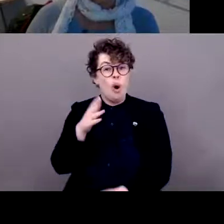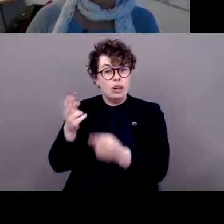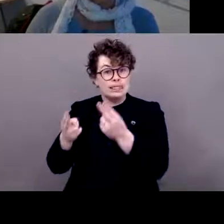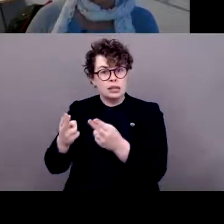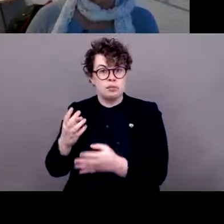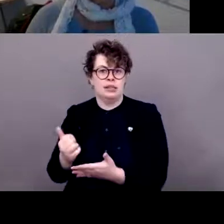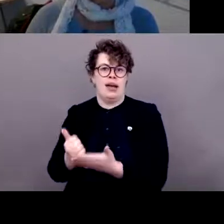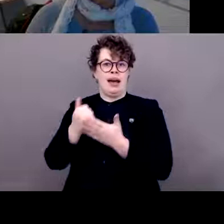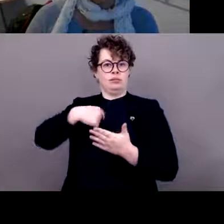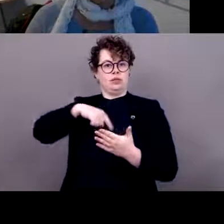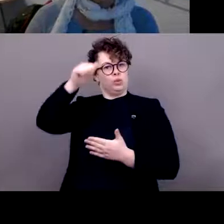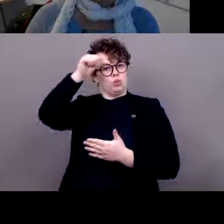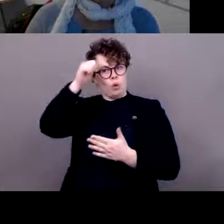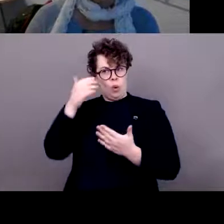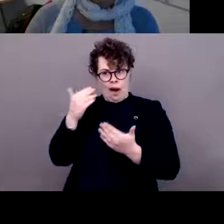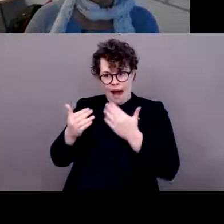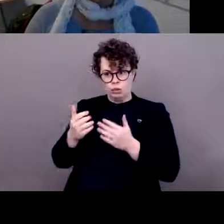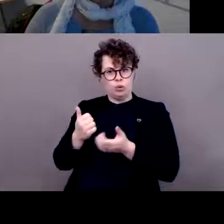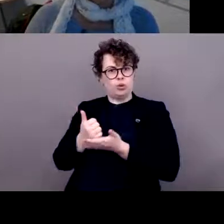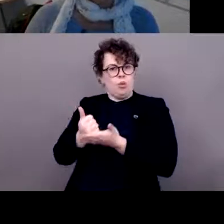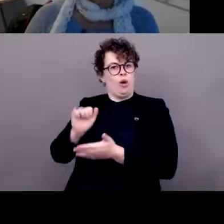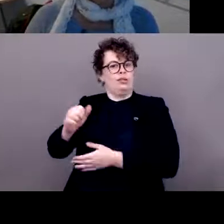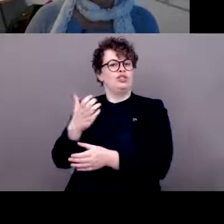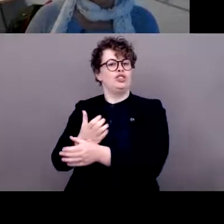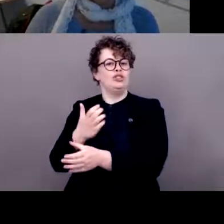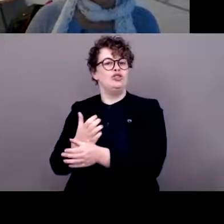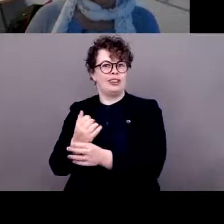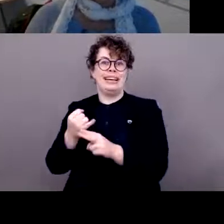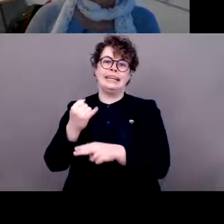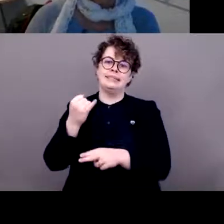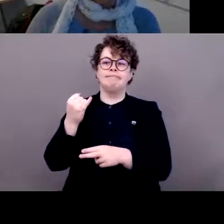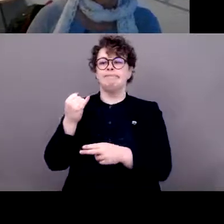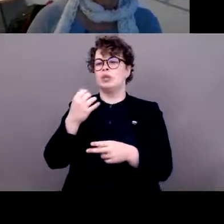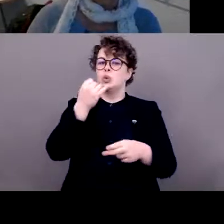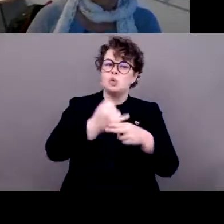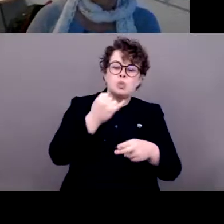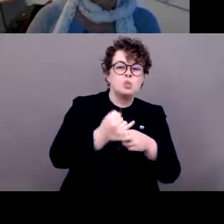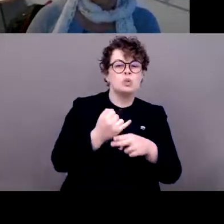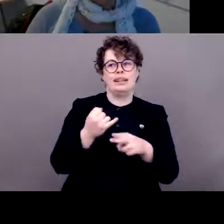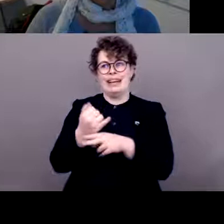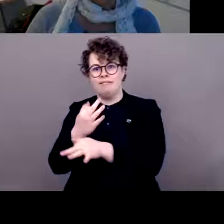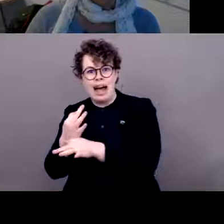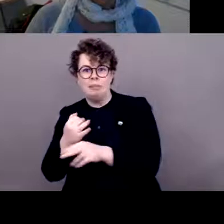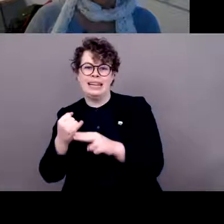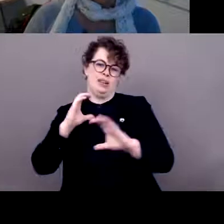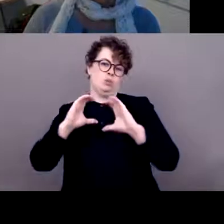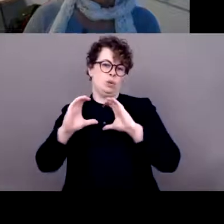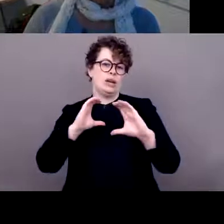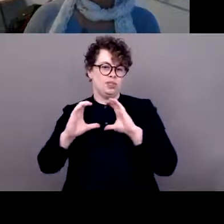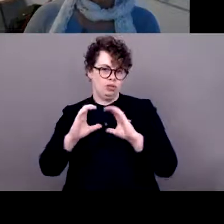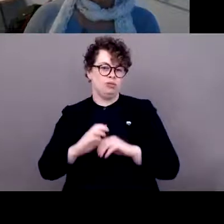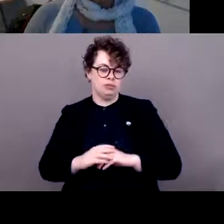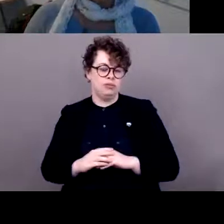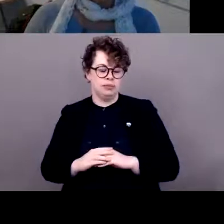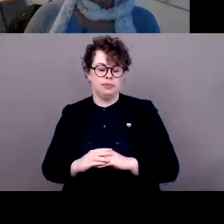developing language in the way we want them to, they'll need support and interventions and the right educational placement.